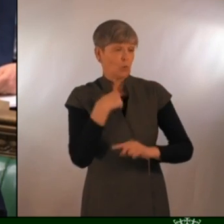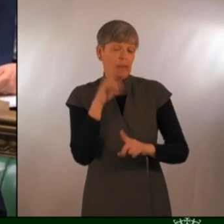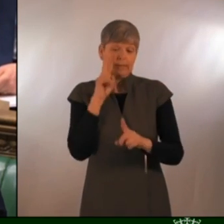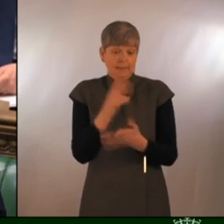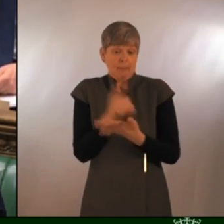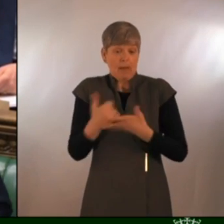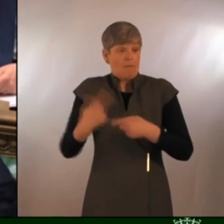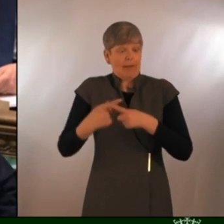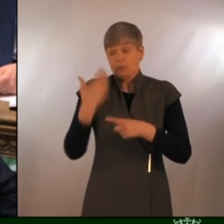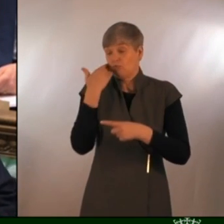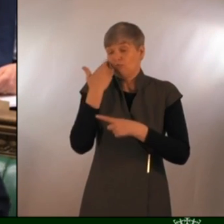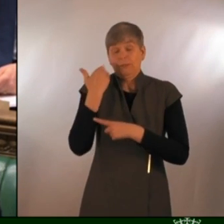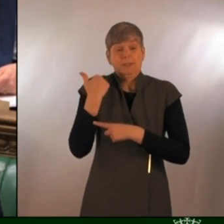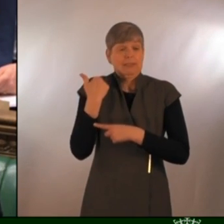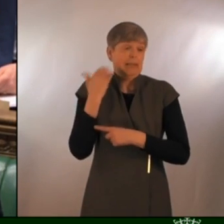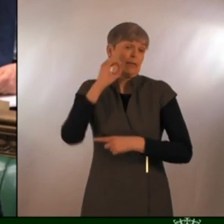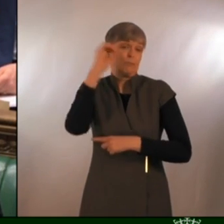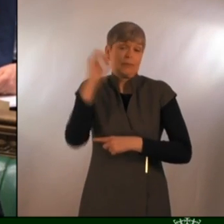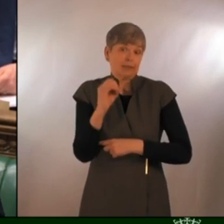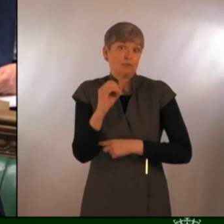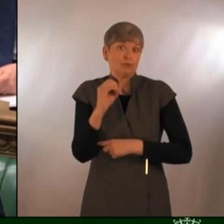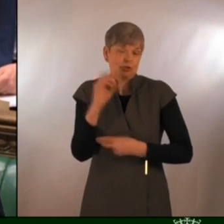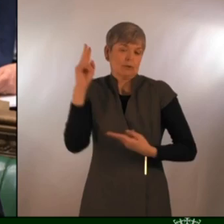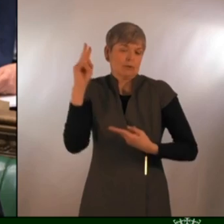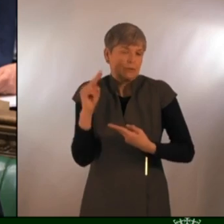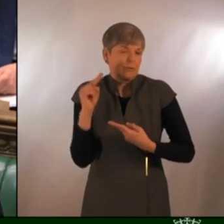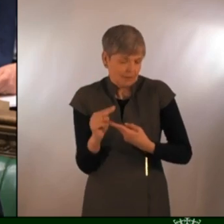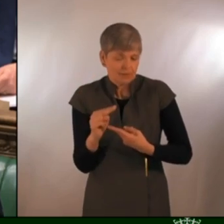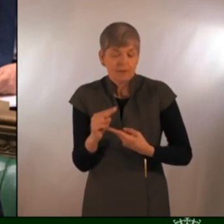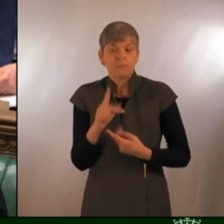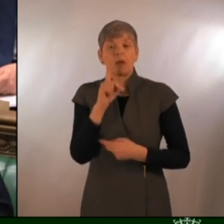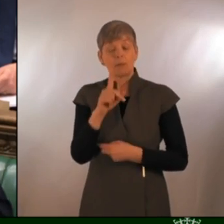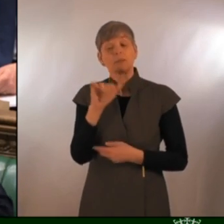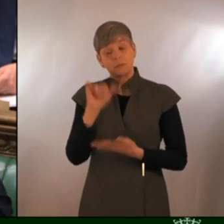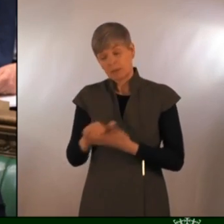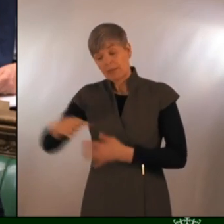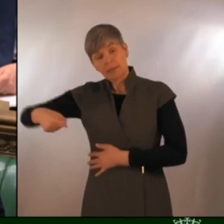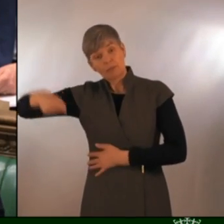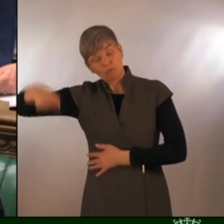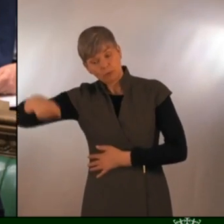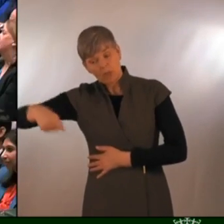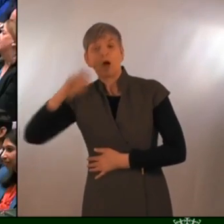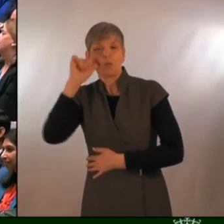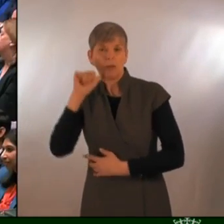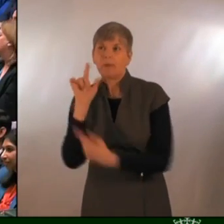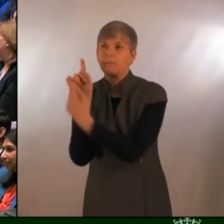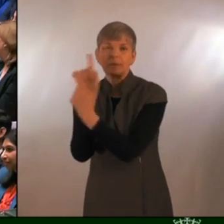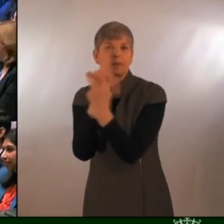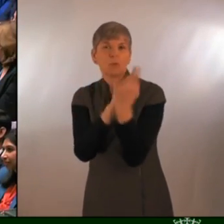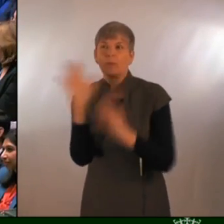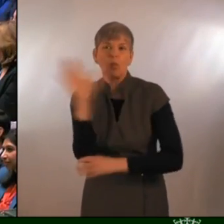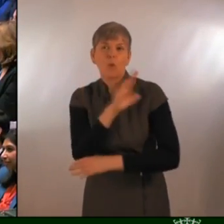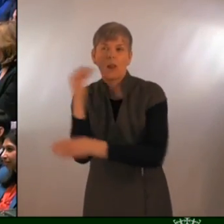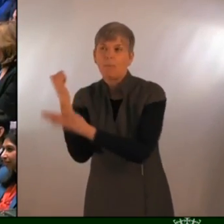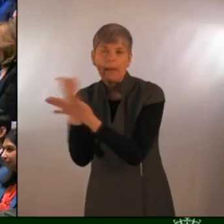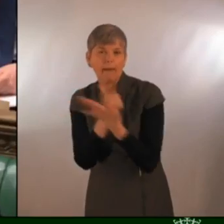overall today. But my right honourable friend, the Chancellor, will indeed be meeting the banks continuously to ensure that they look